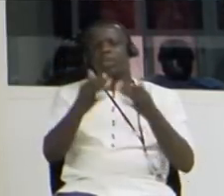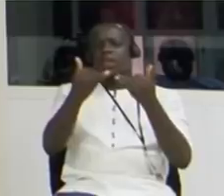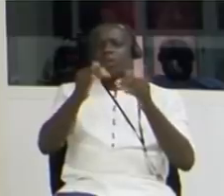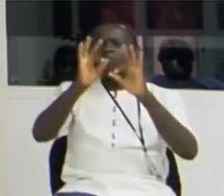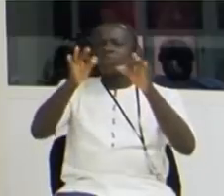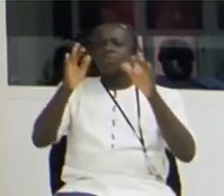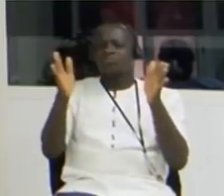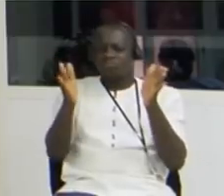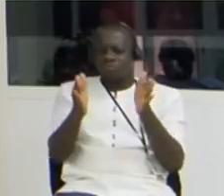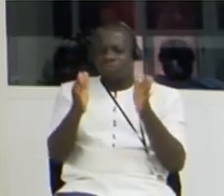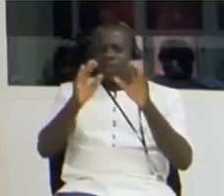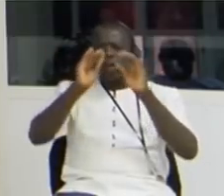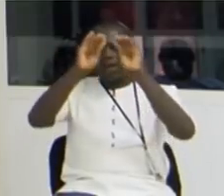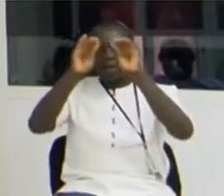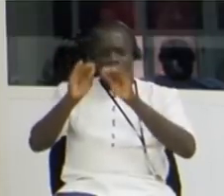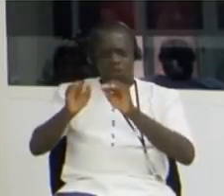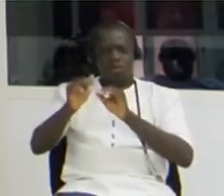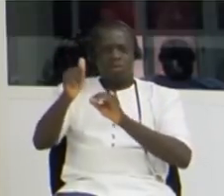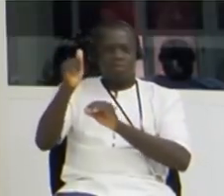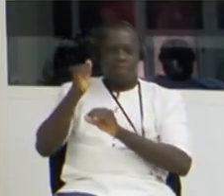background. Okay,